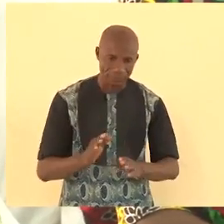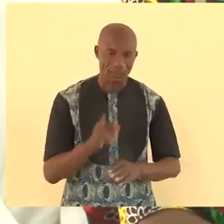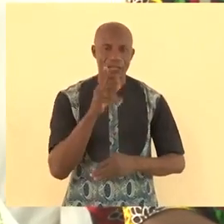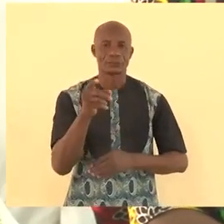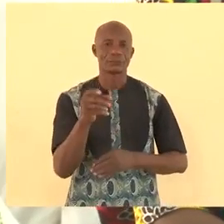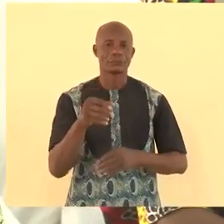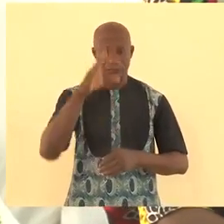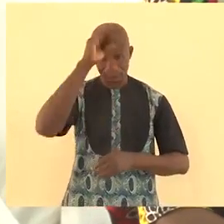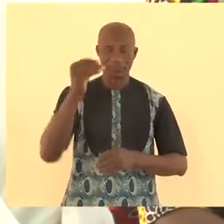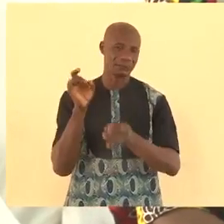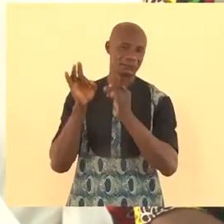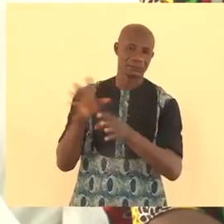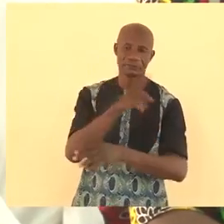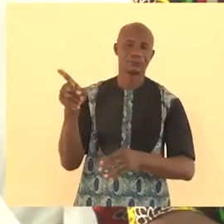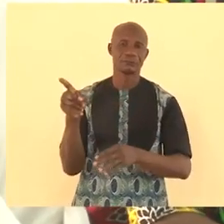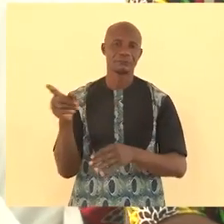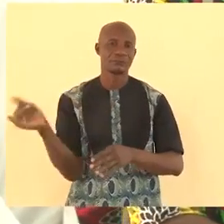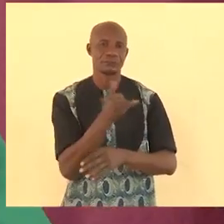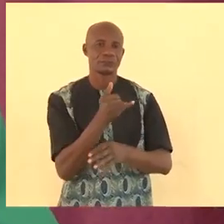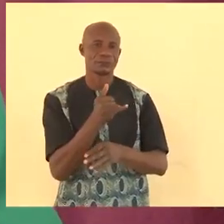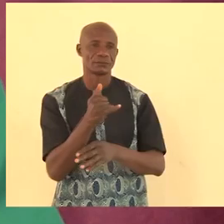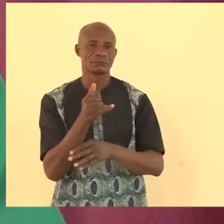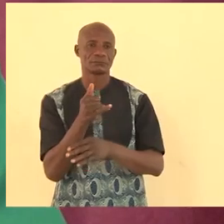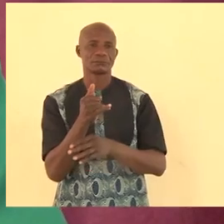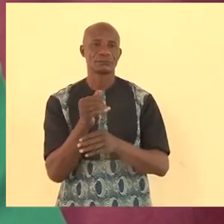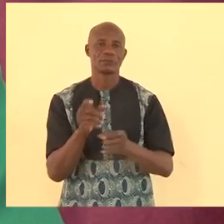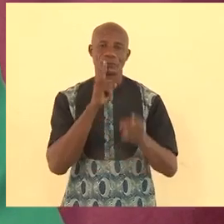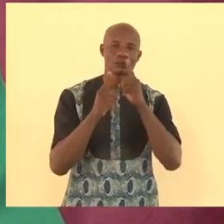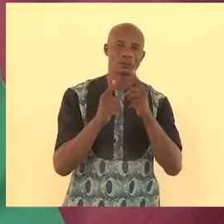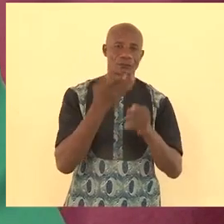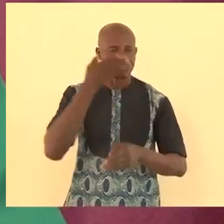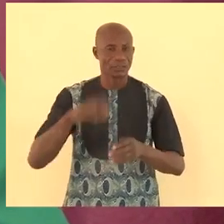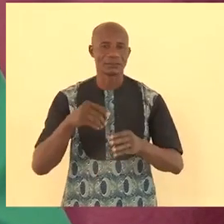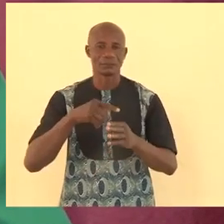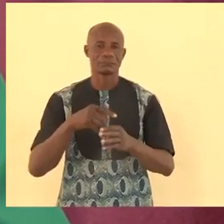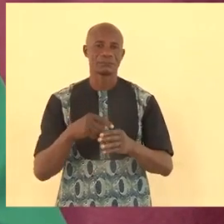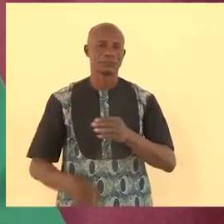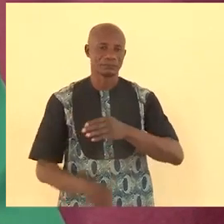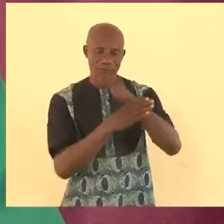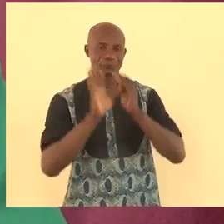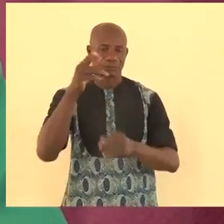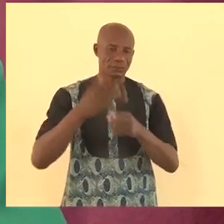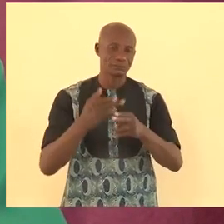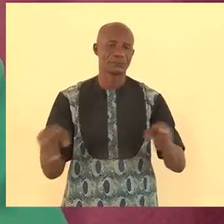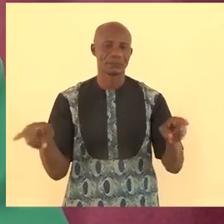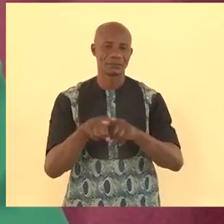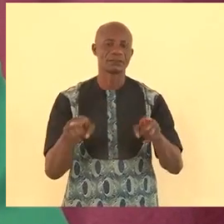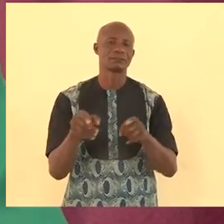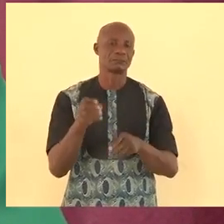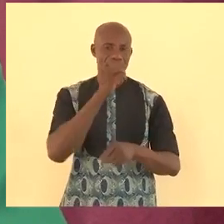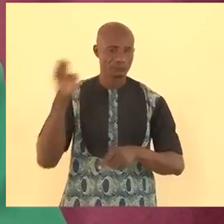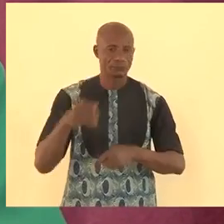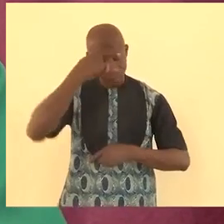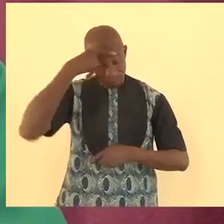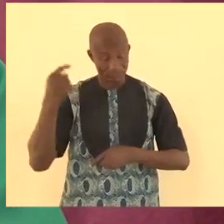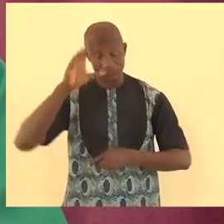Blessed are you when men hate you, and when they exclude you and revile you, and cast out your name as evil